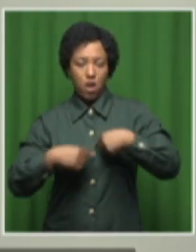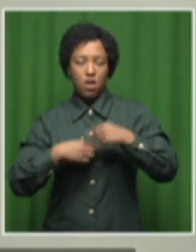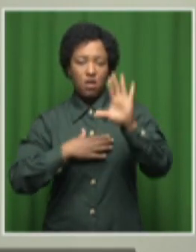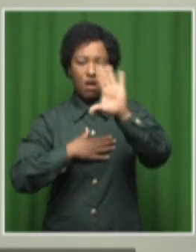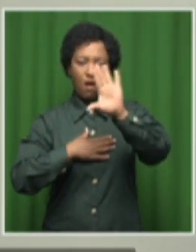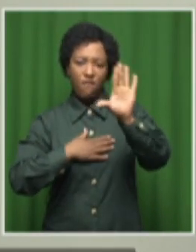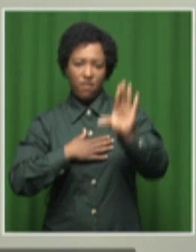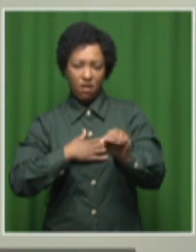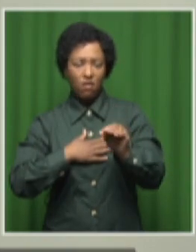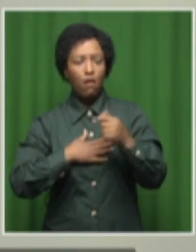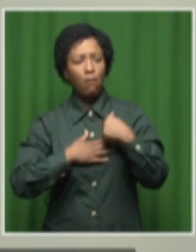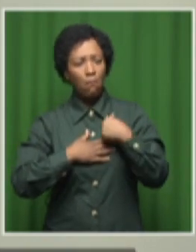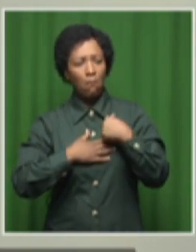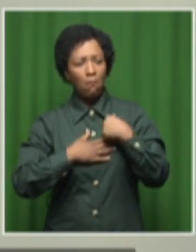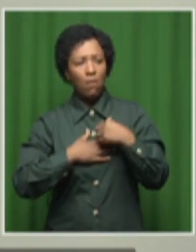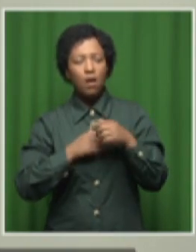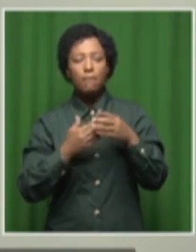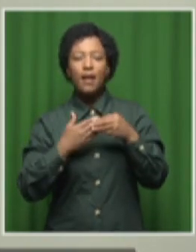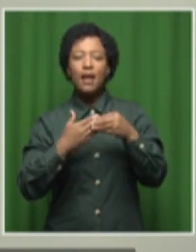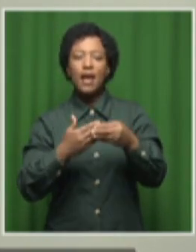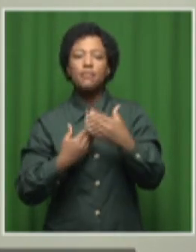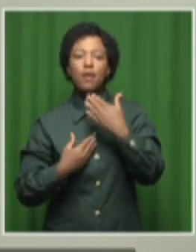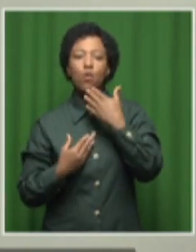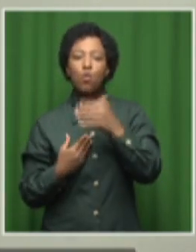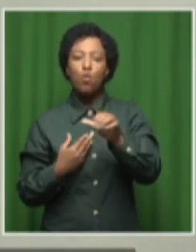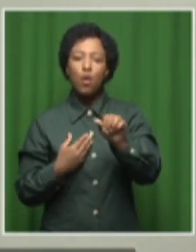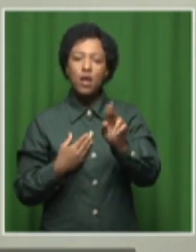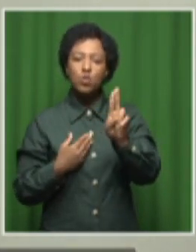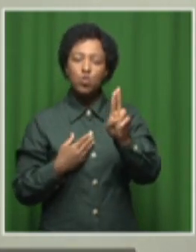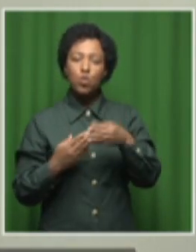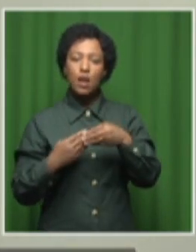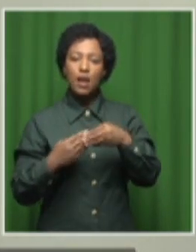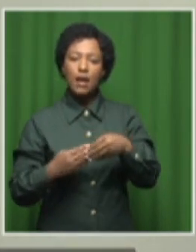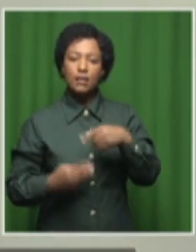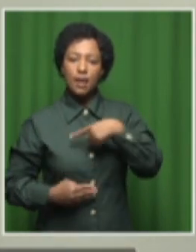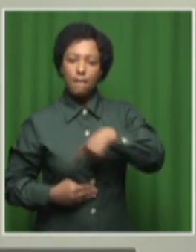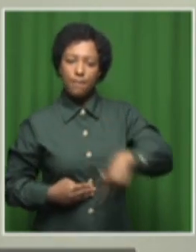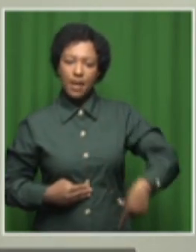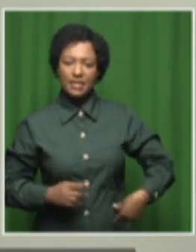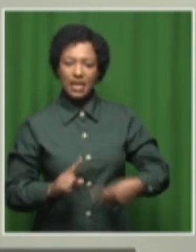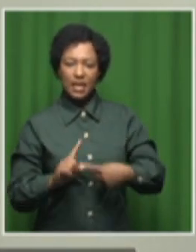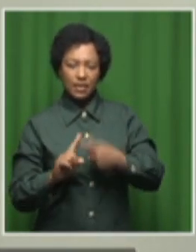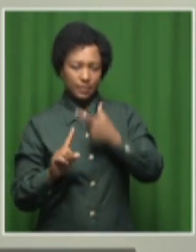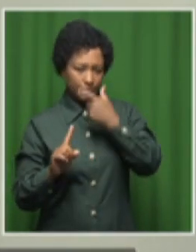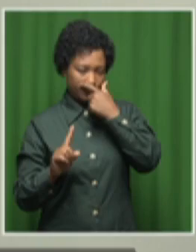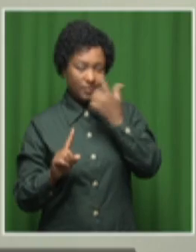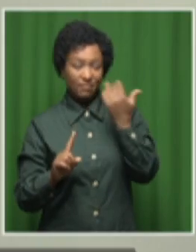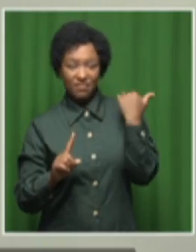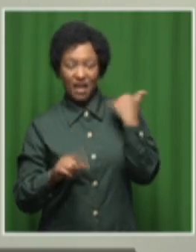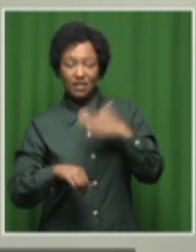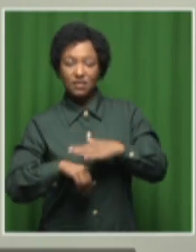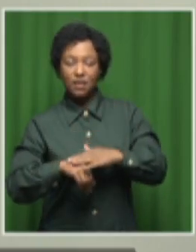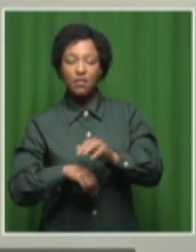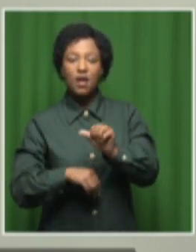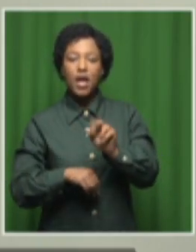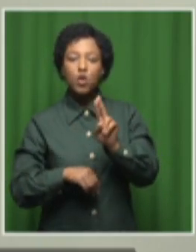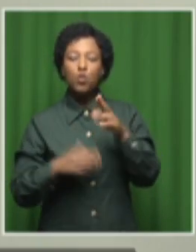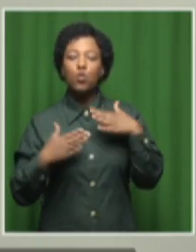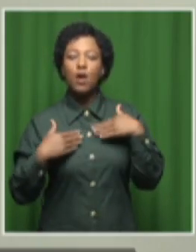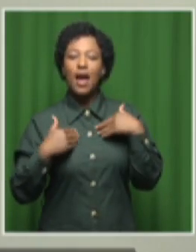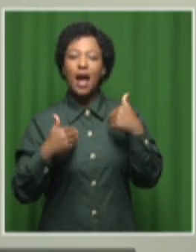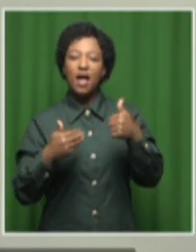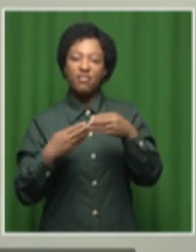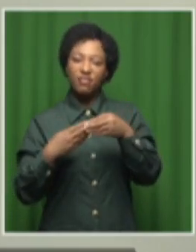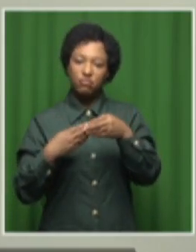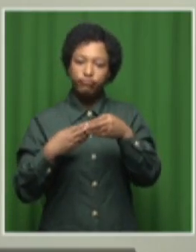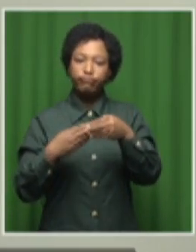the African Union, and in fact led by President Cyril Ramaphosa in his capacity as AU health champion,